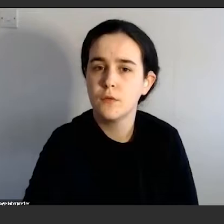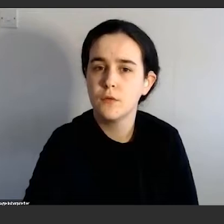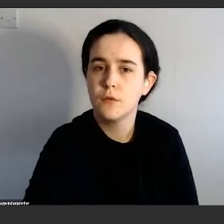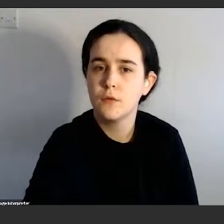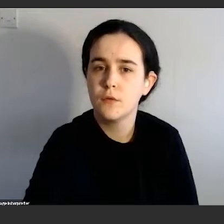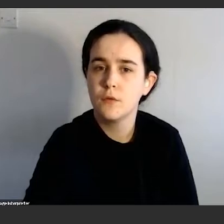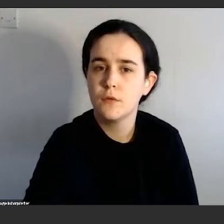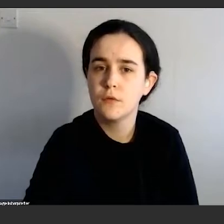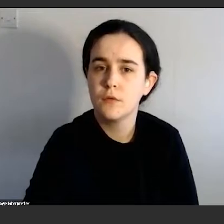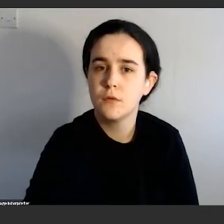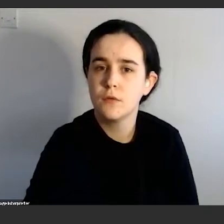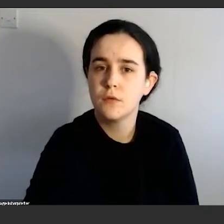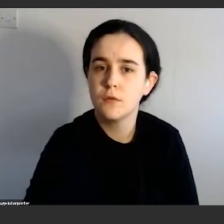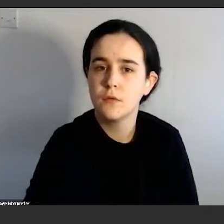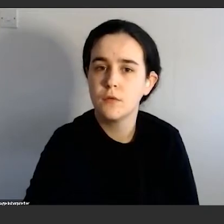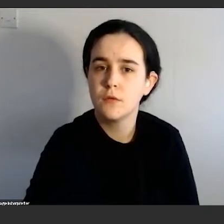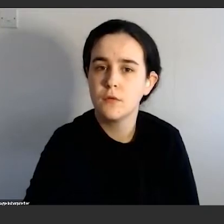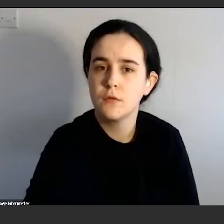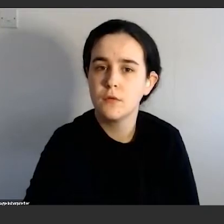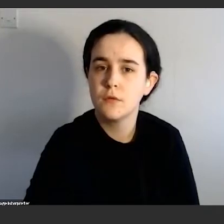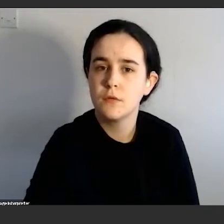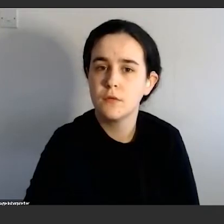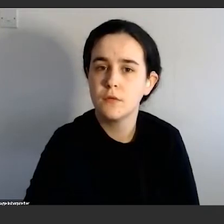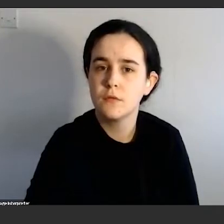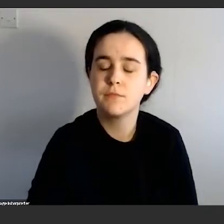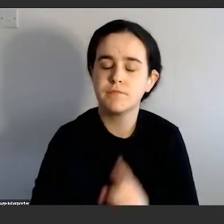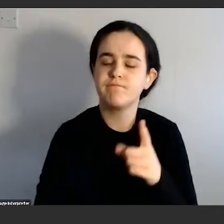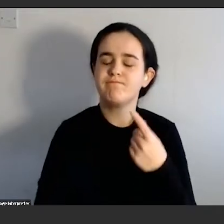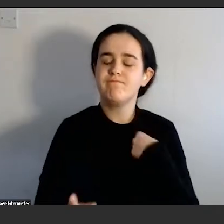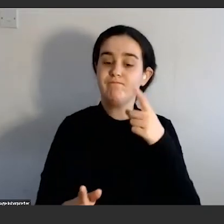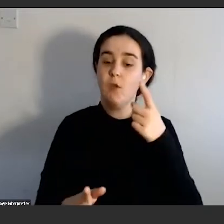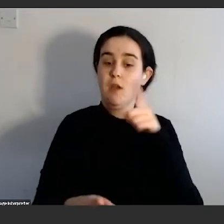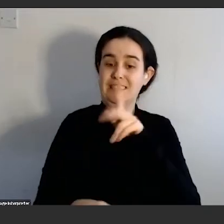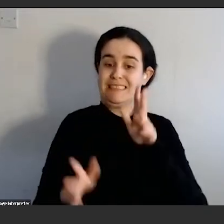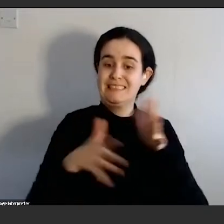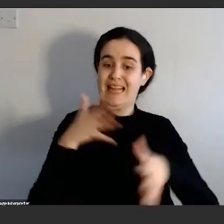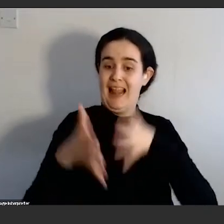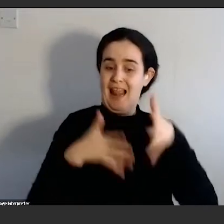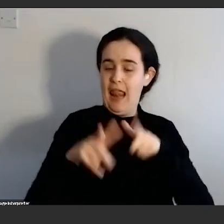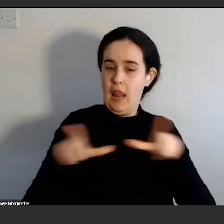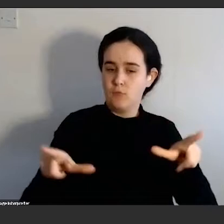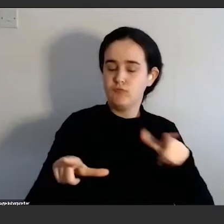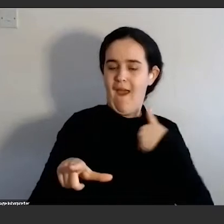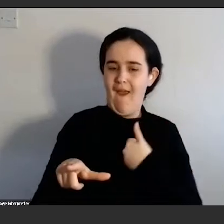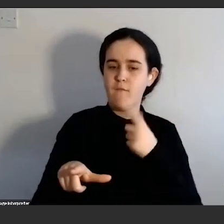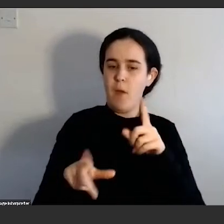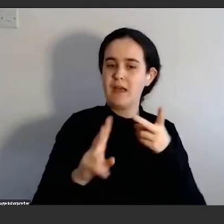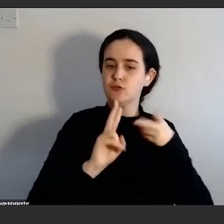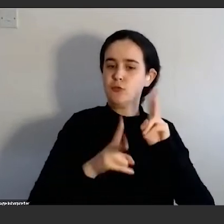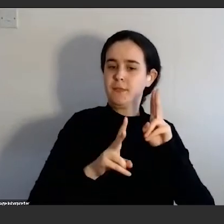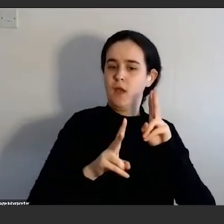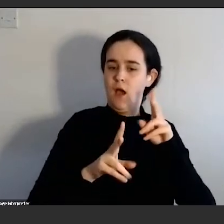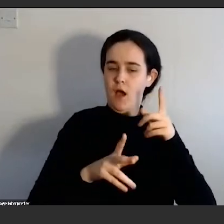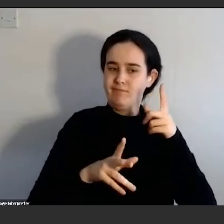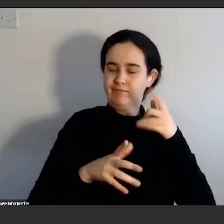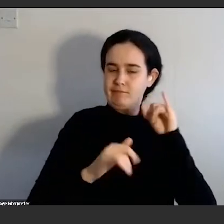because there's a lack of bandwidth where Ashura is. And we're just very grateful to be able to see you, Ashura, and to have you part of this conversation. But it